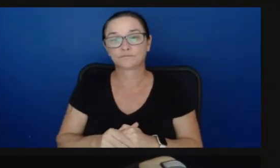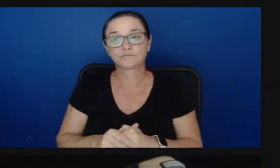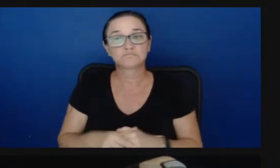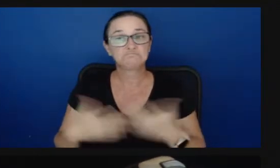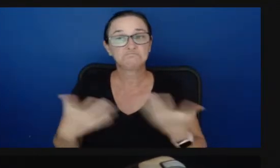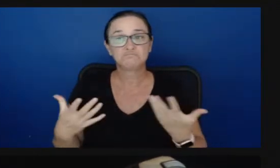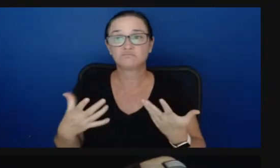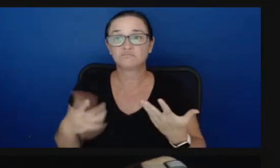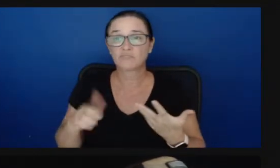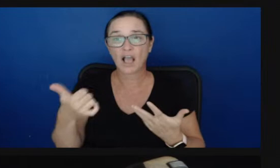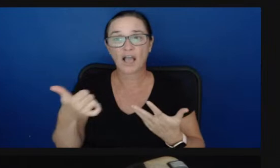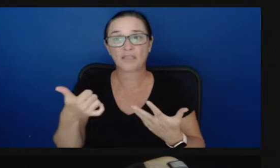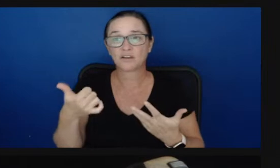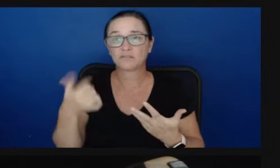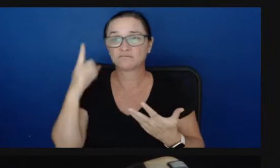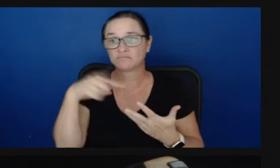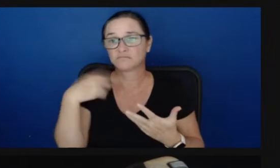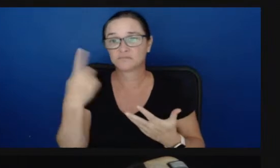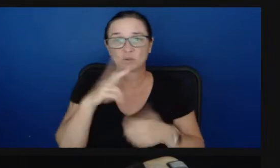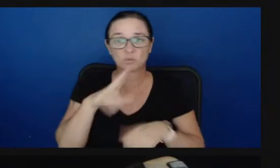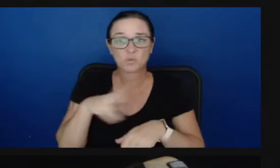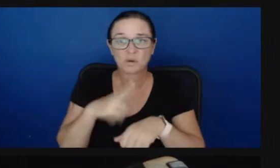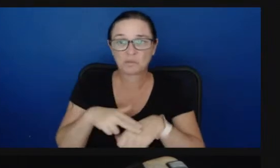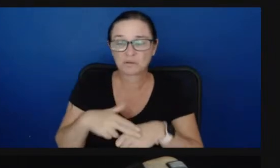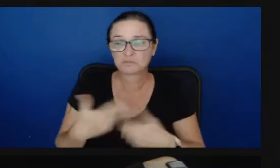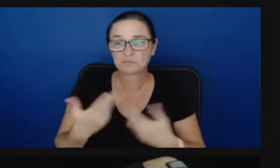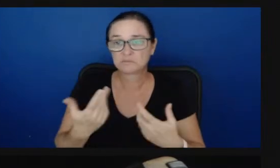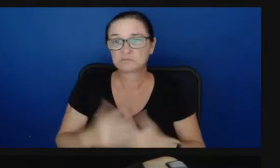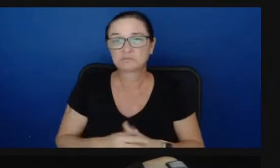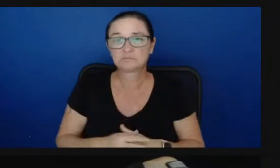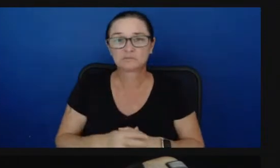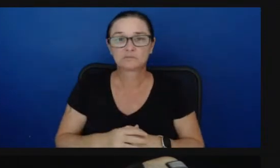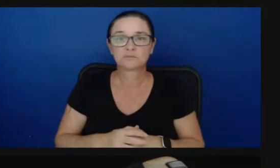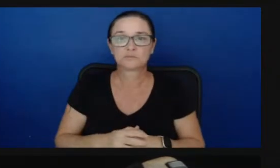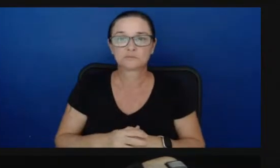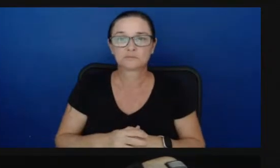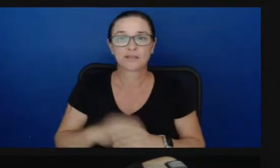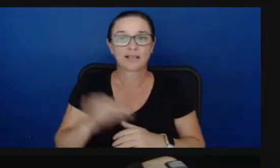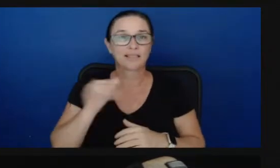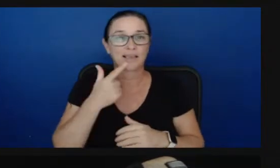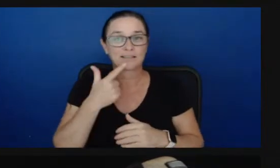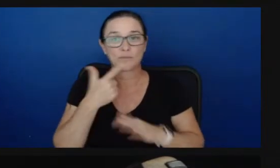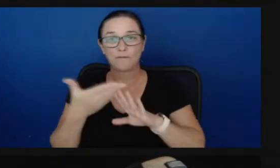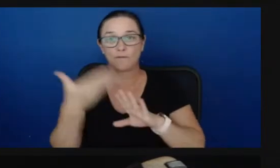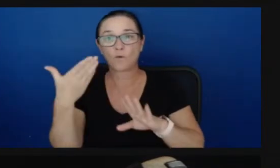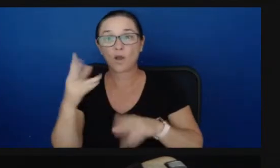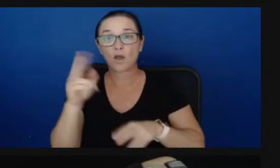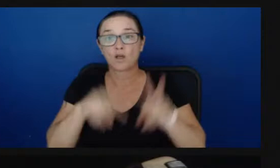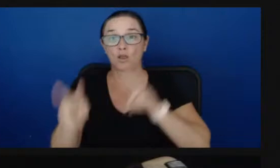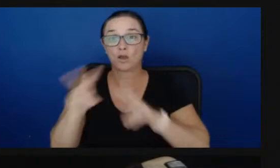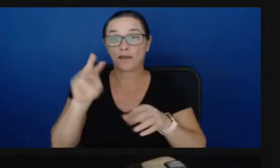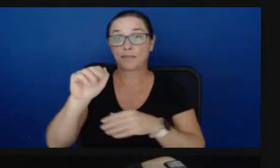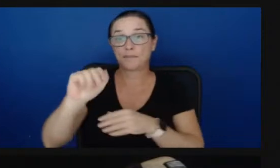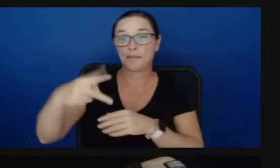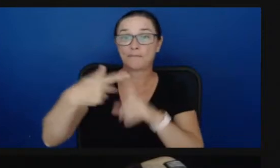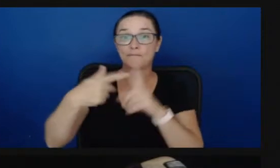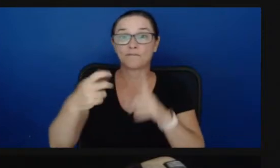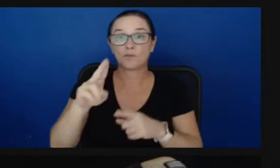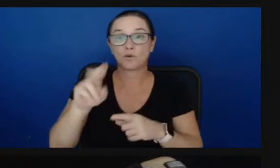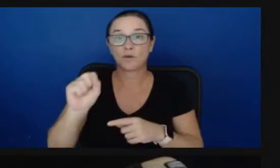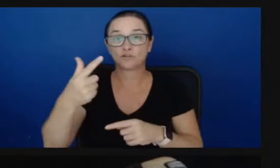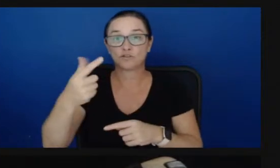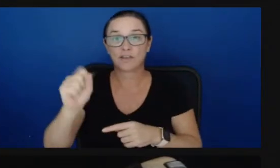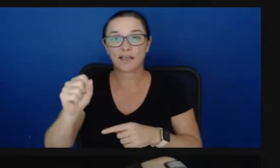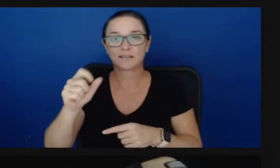expected across the rest of the volcano. And as I mentioned before, looking at this map from the USGS, which is also colored by